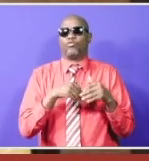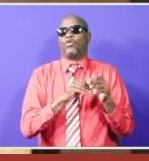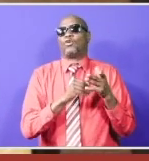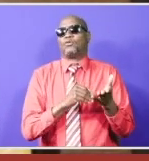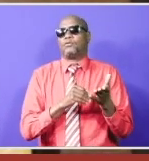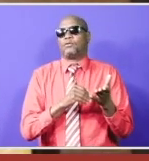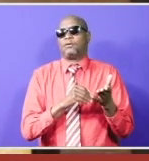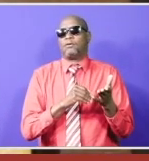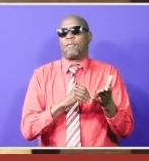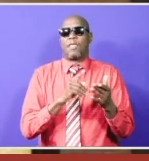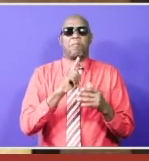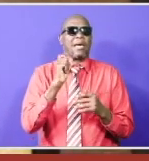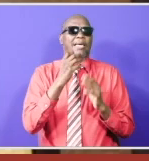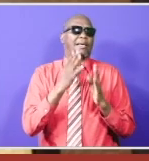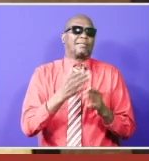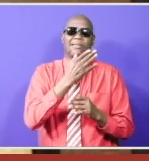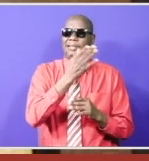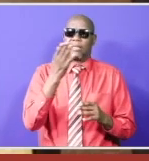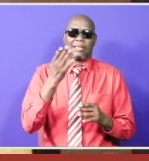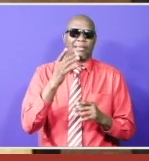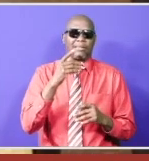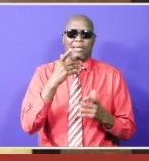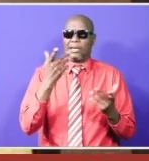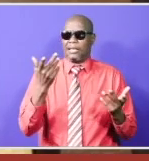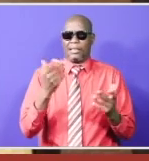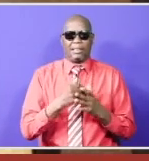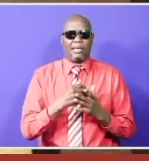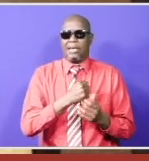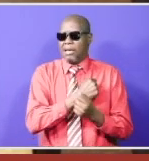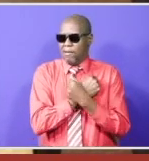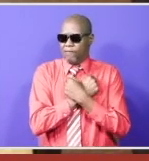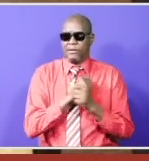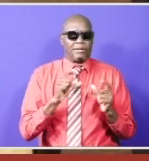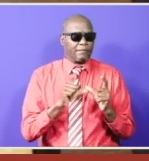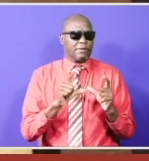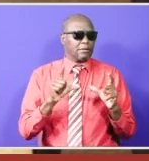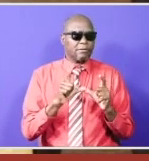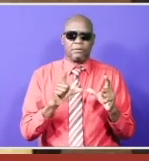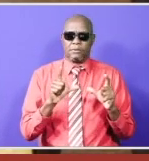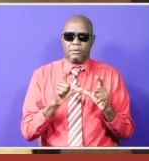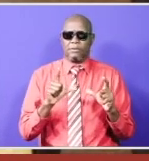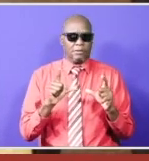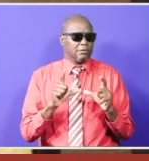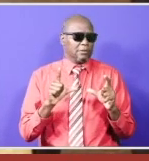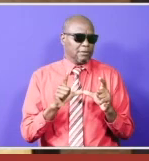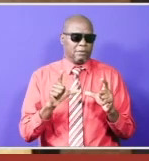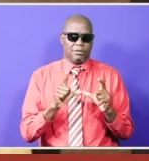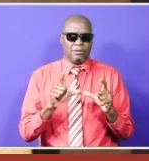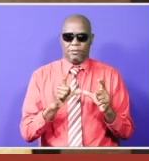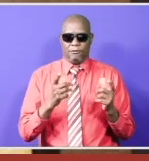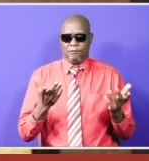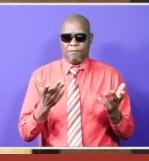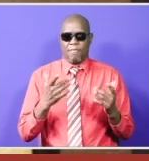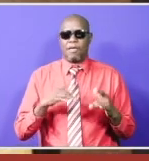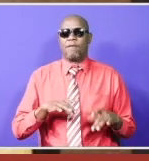know it, but Kenyans are crazy about certificates. We gather these things like, you know, sand on the seashore, and we are very proud